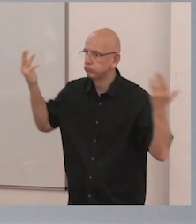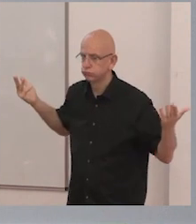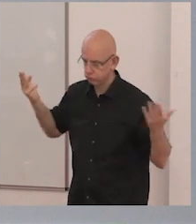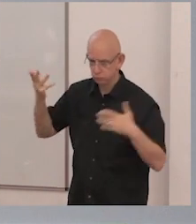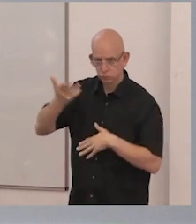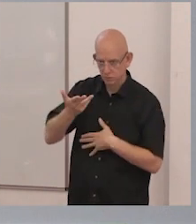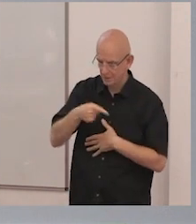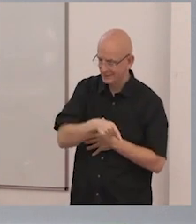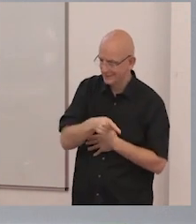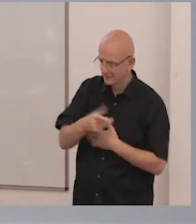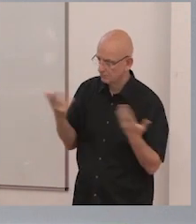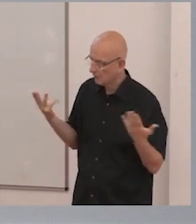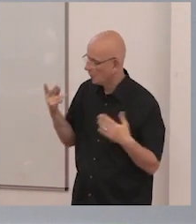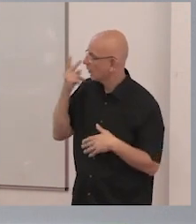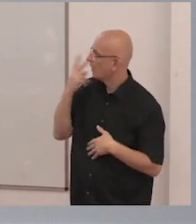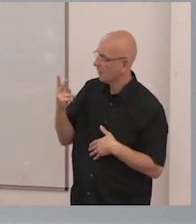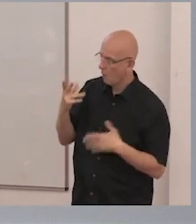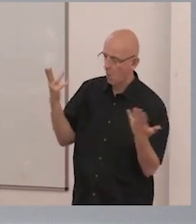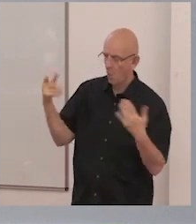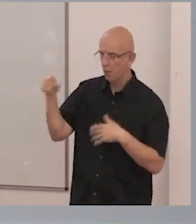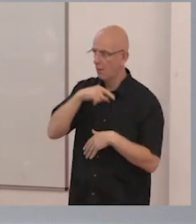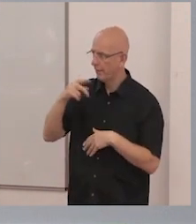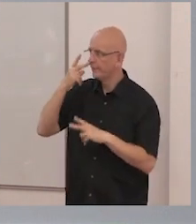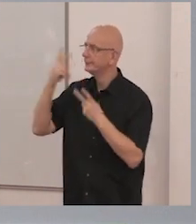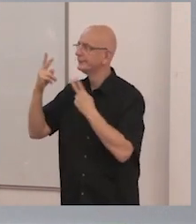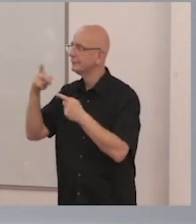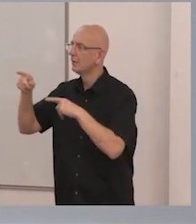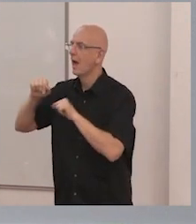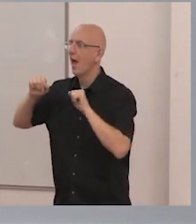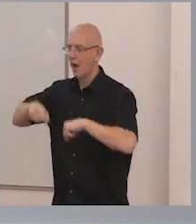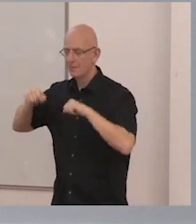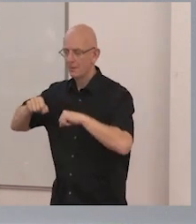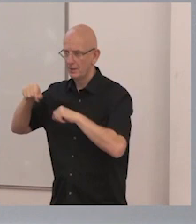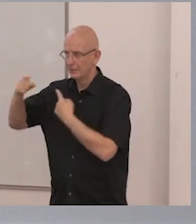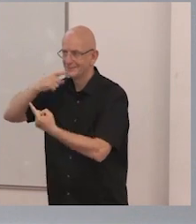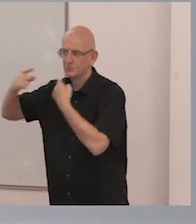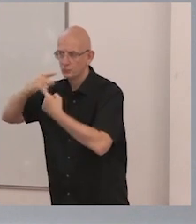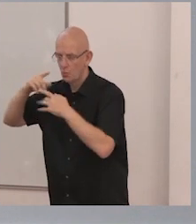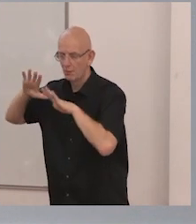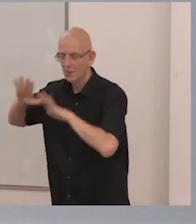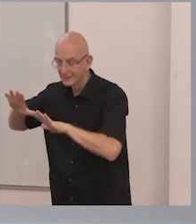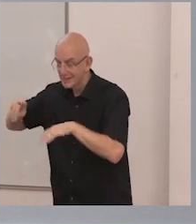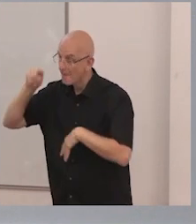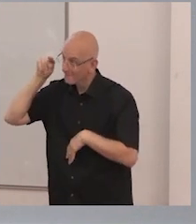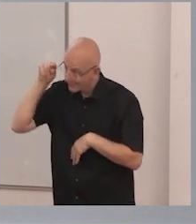rights designed for white, middle-aged,